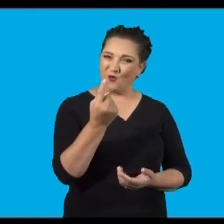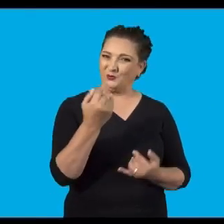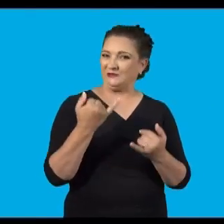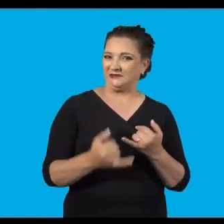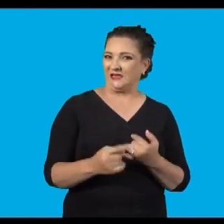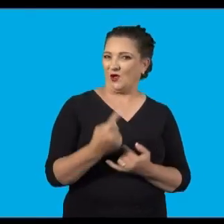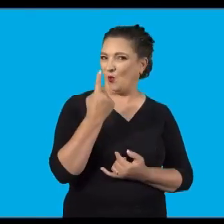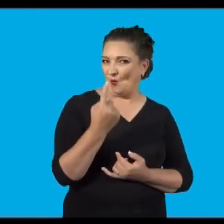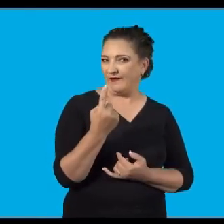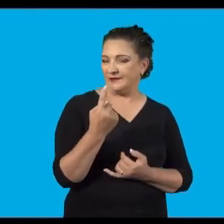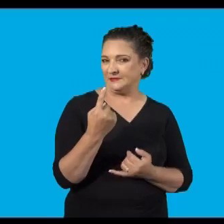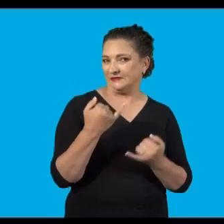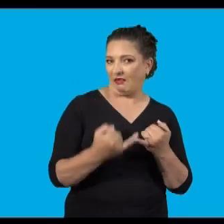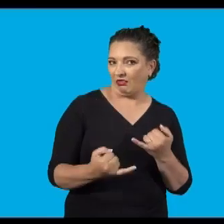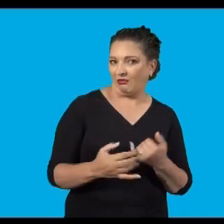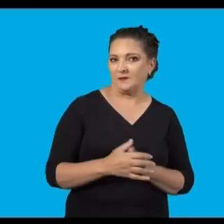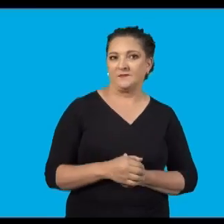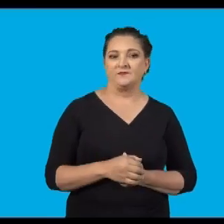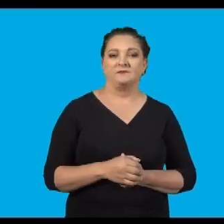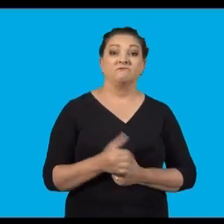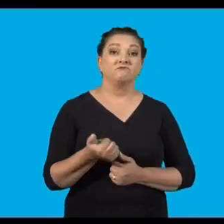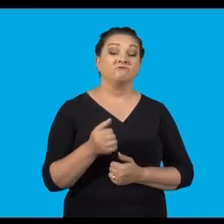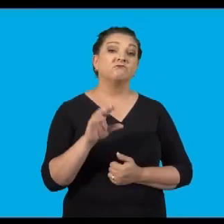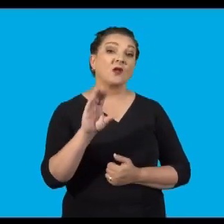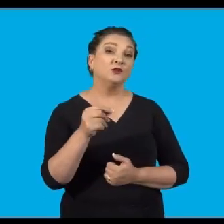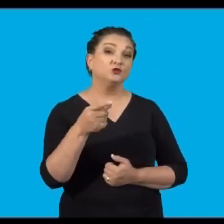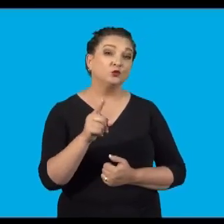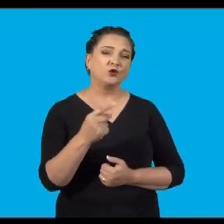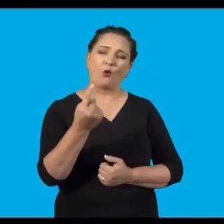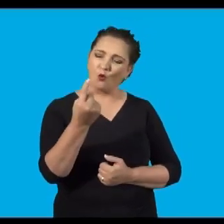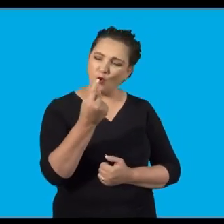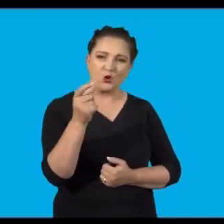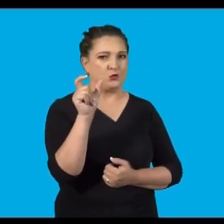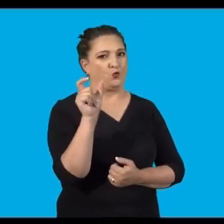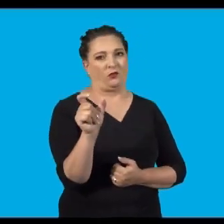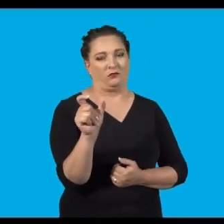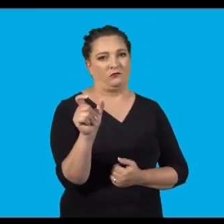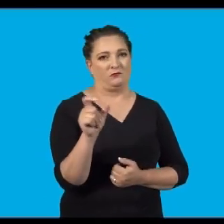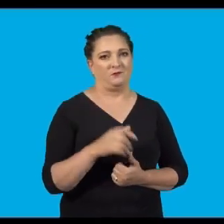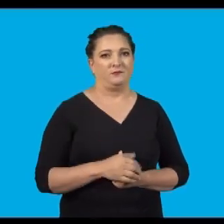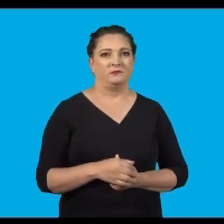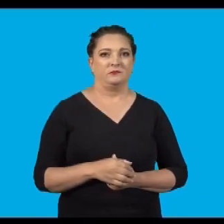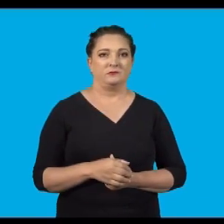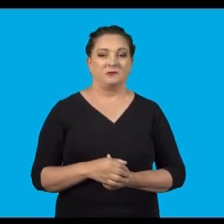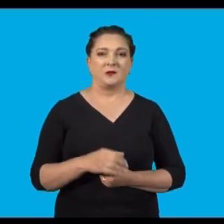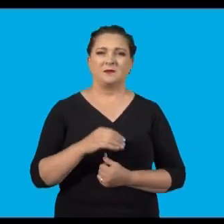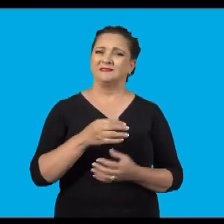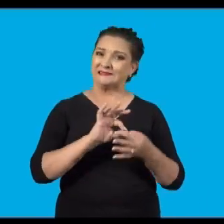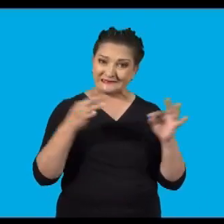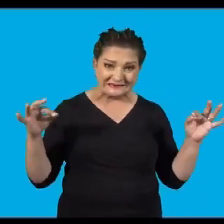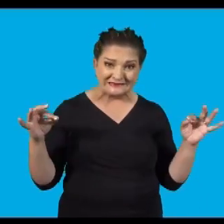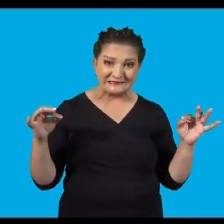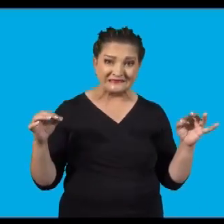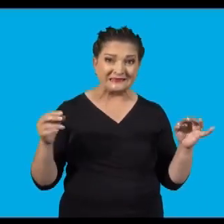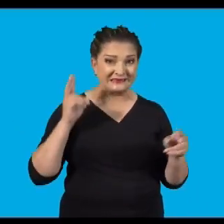the single error, this means there's only going to be one error, and they're asking you to write only the word, all right? So don't